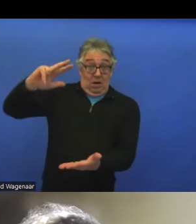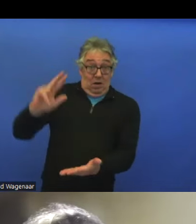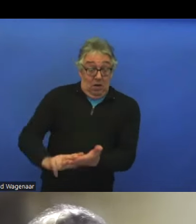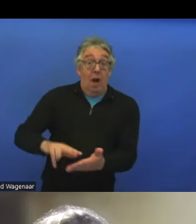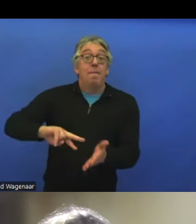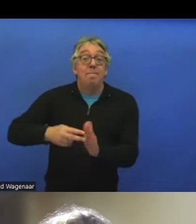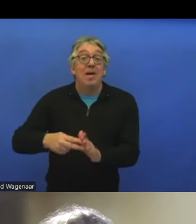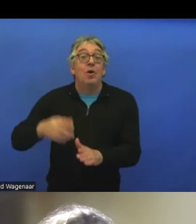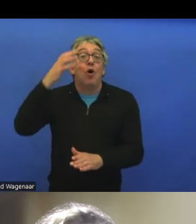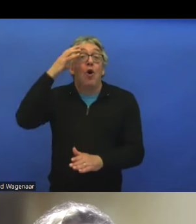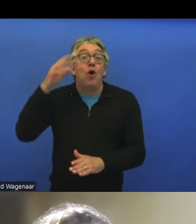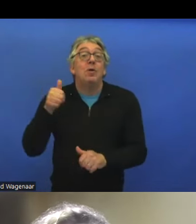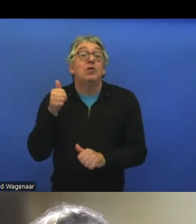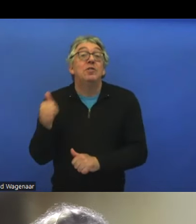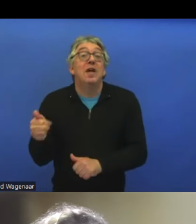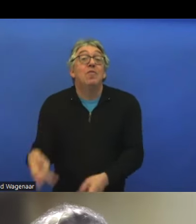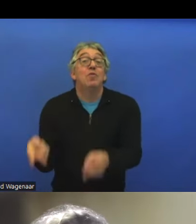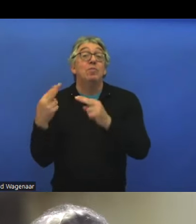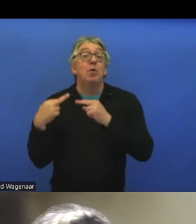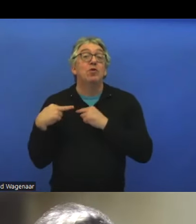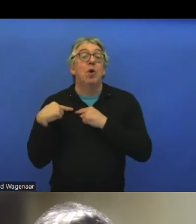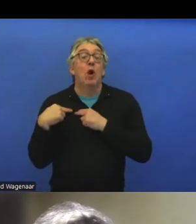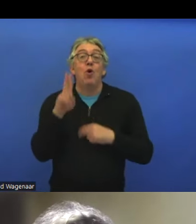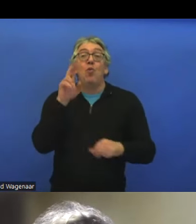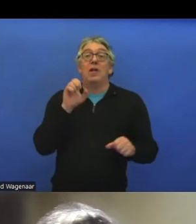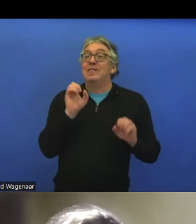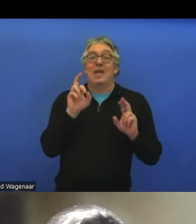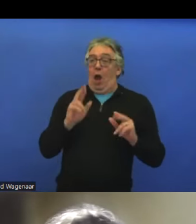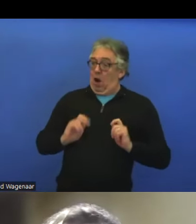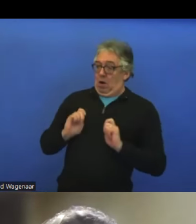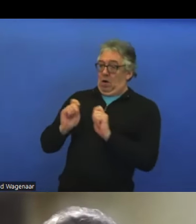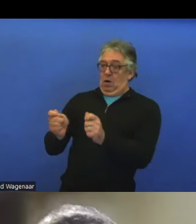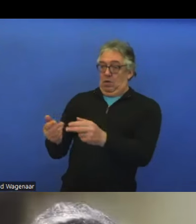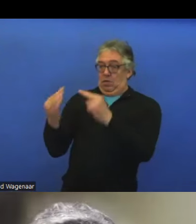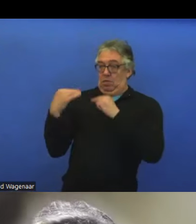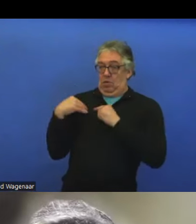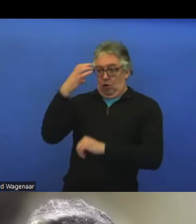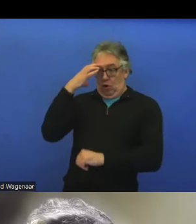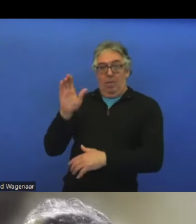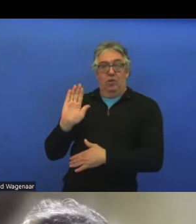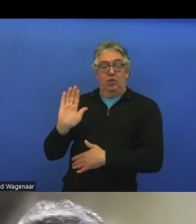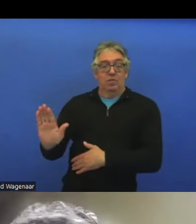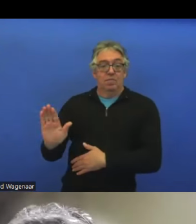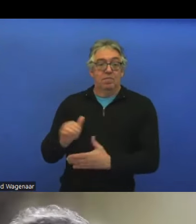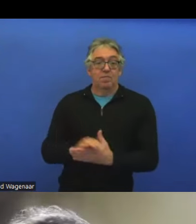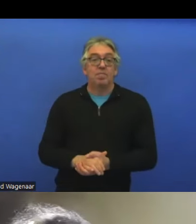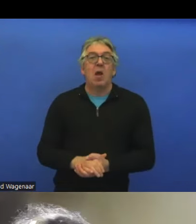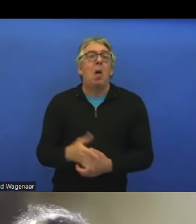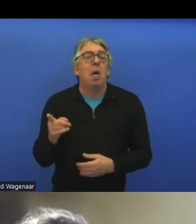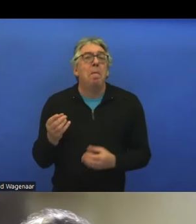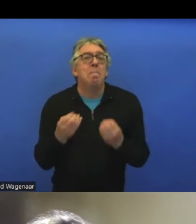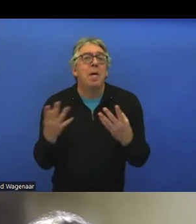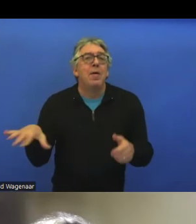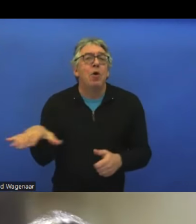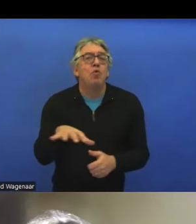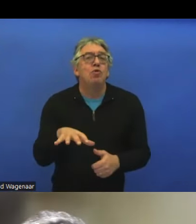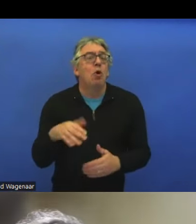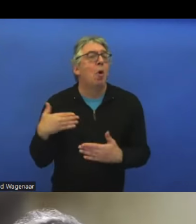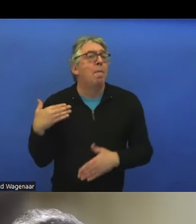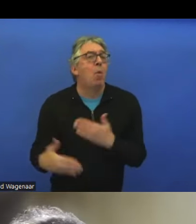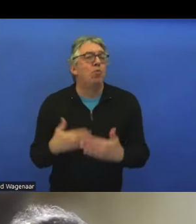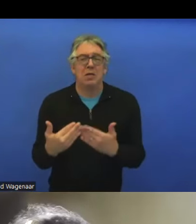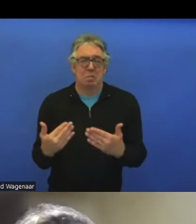technically. So they have a relatively similar process. This is a